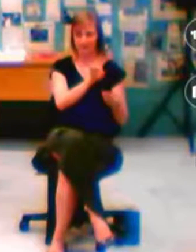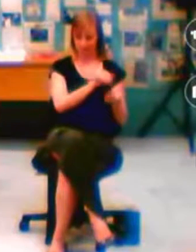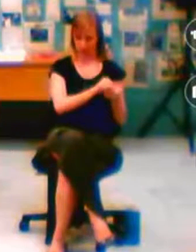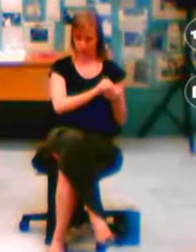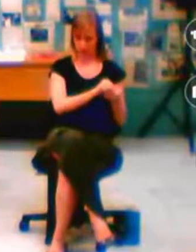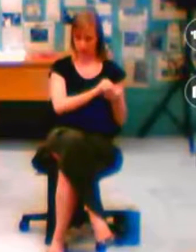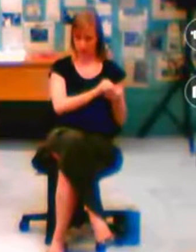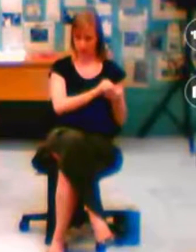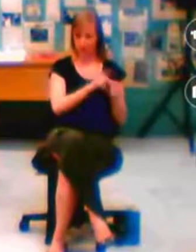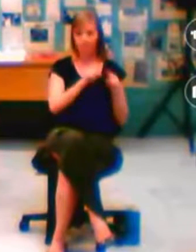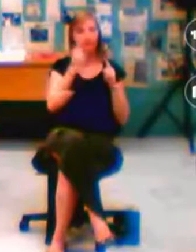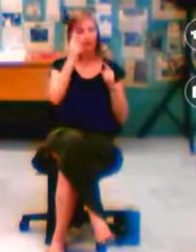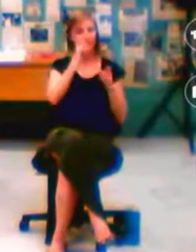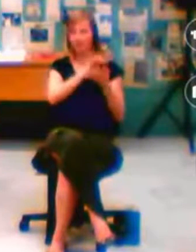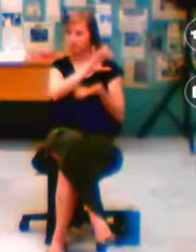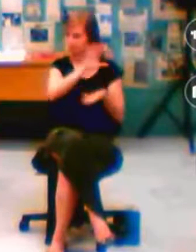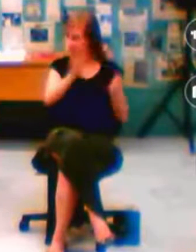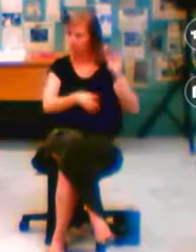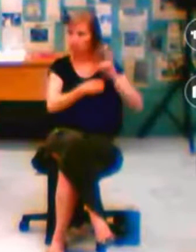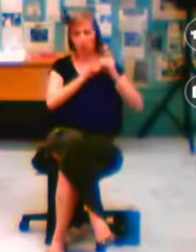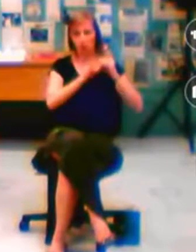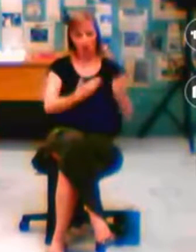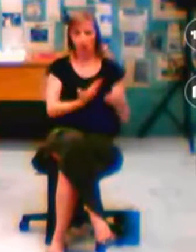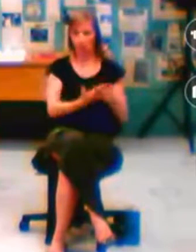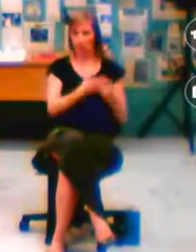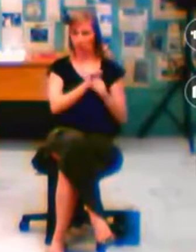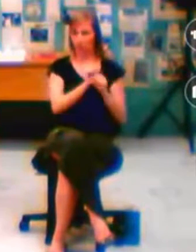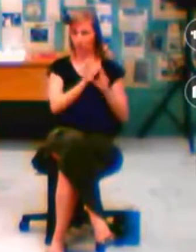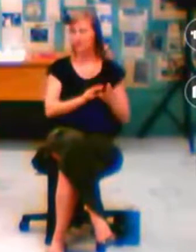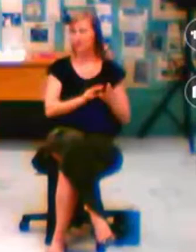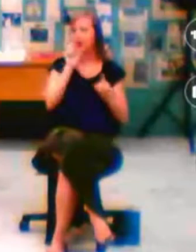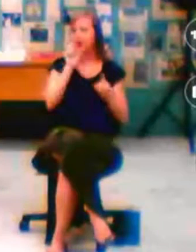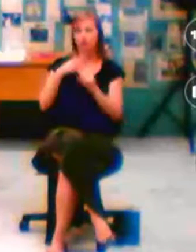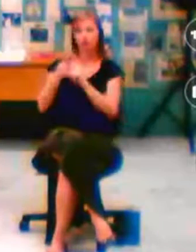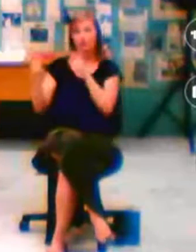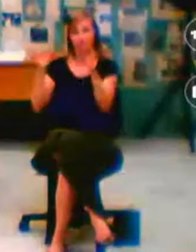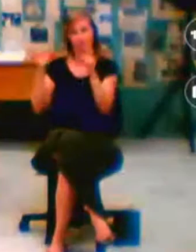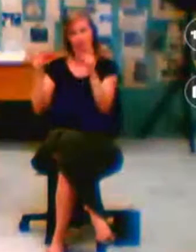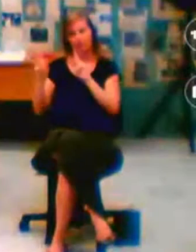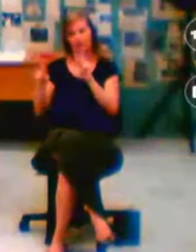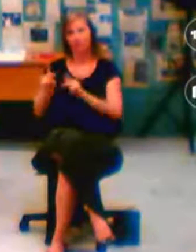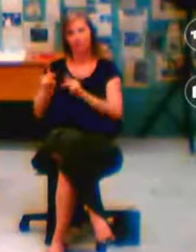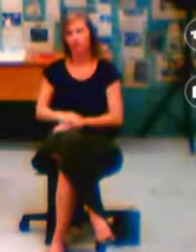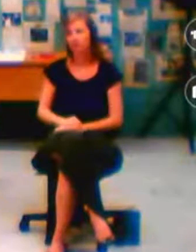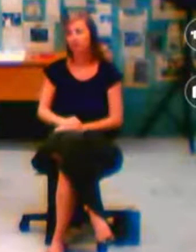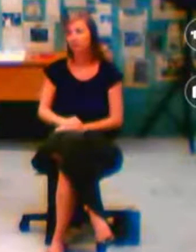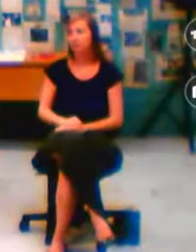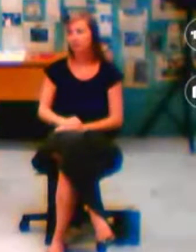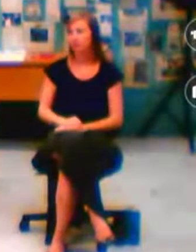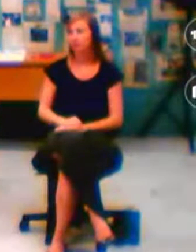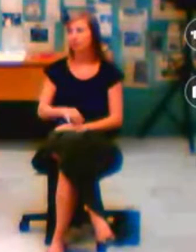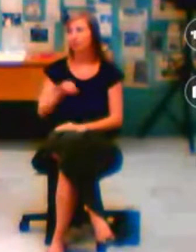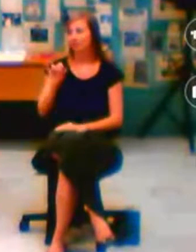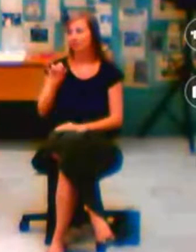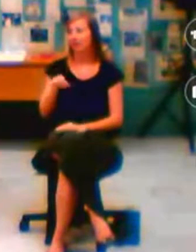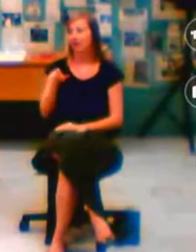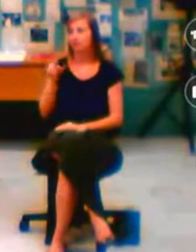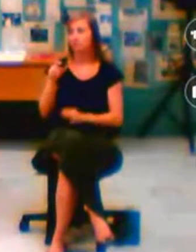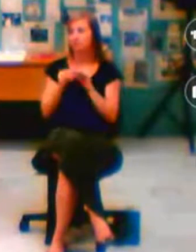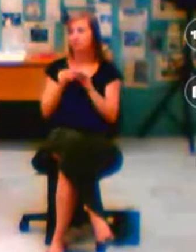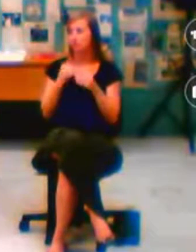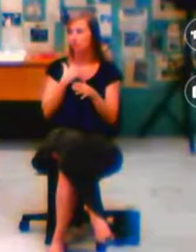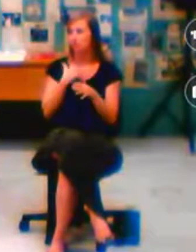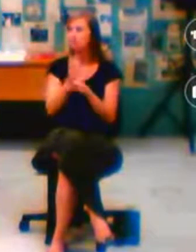number, or I should say Kaiser, HMO's total, Kaiser Health Foundation employment was